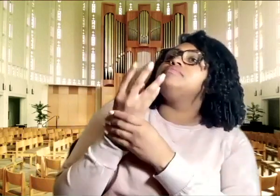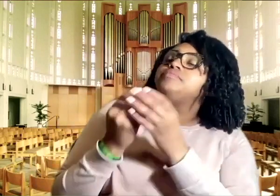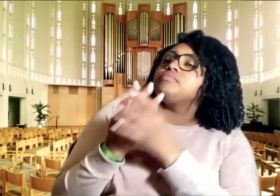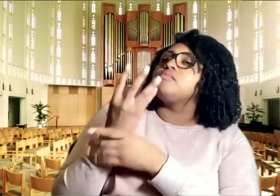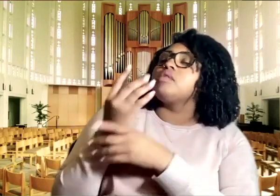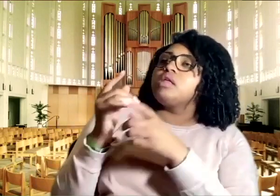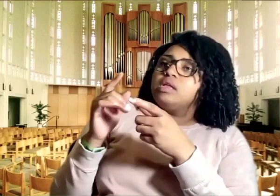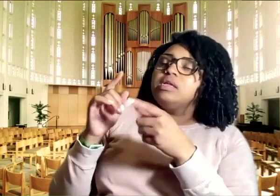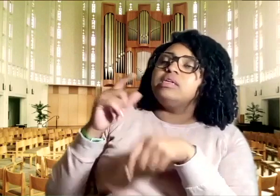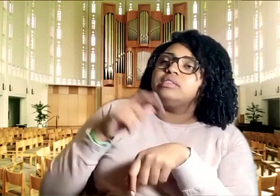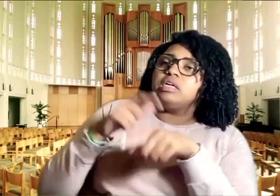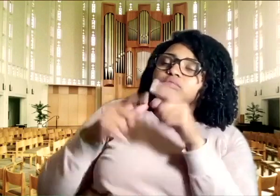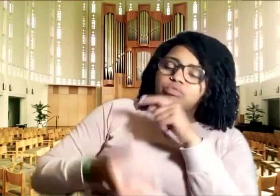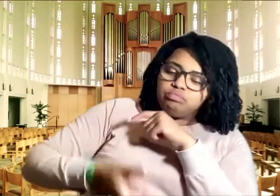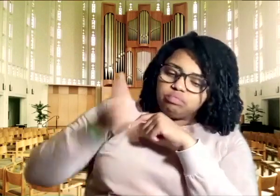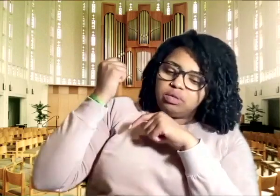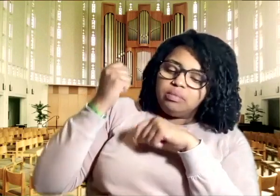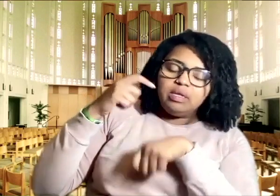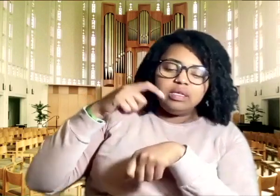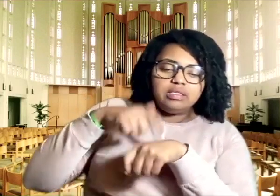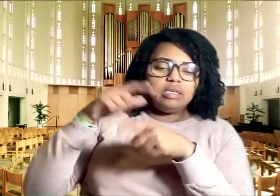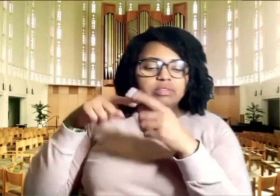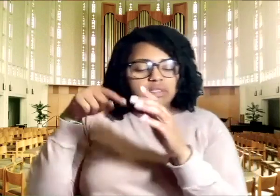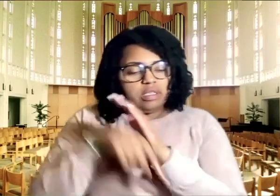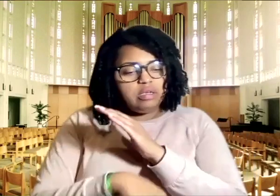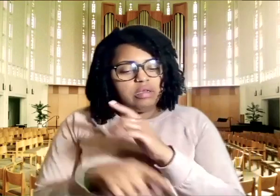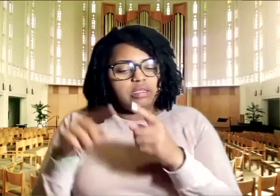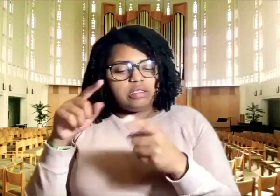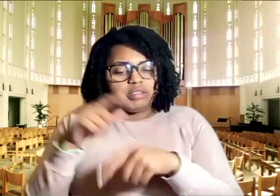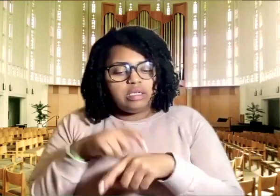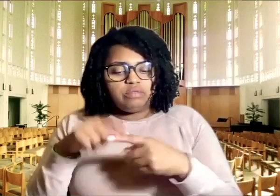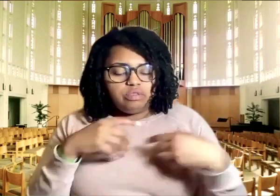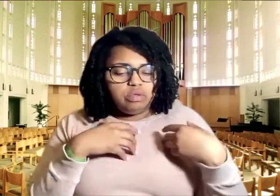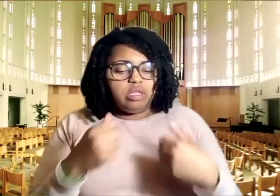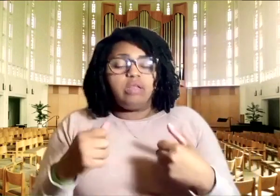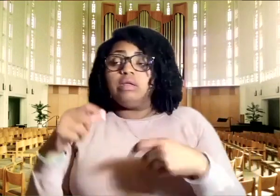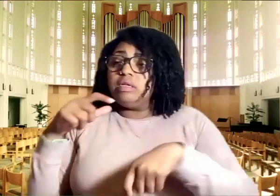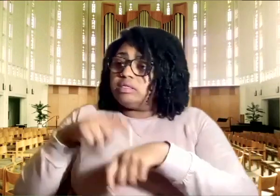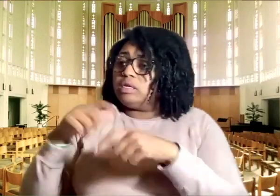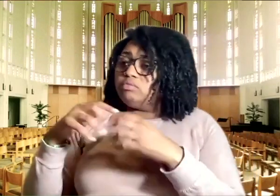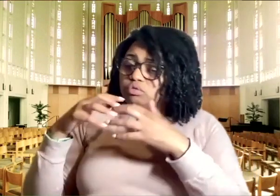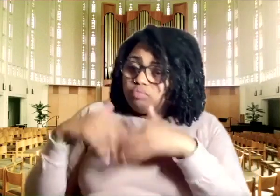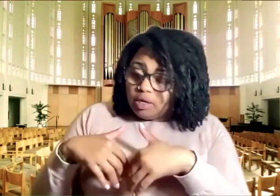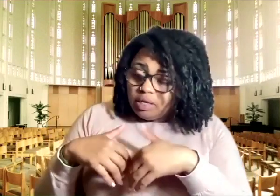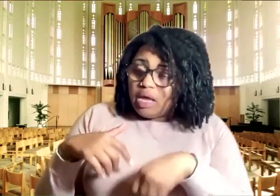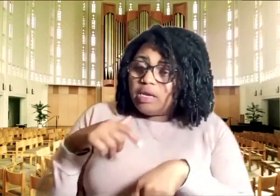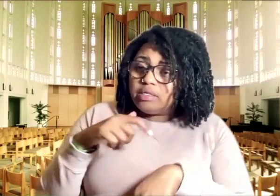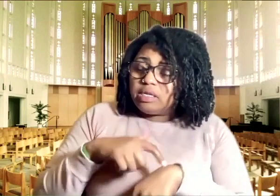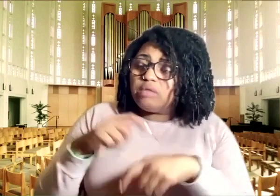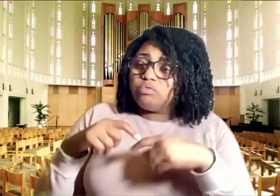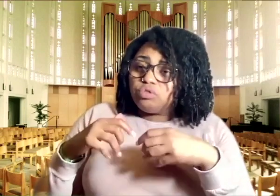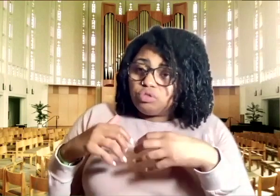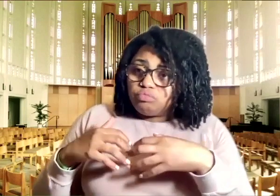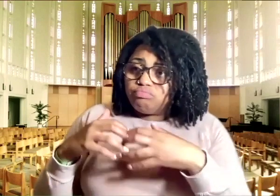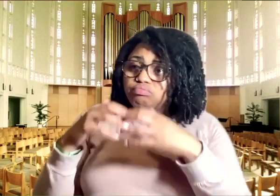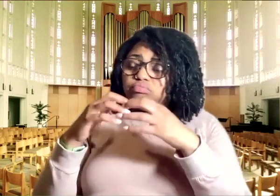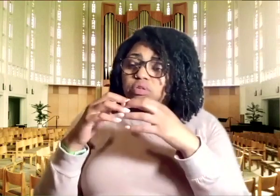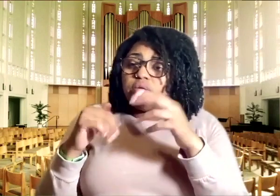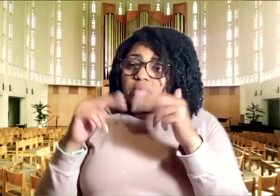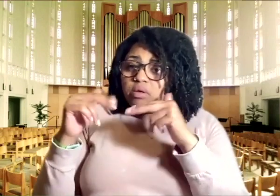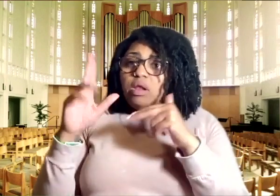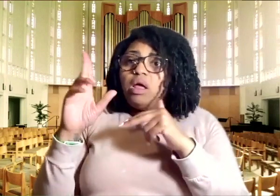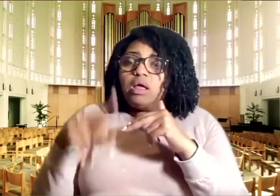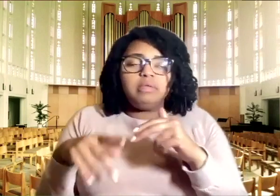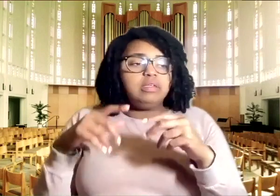to kill and a time to heal, a time to break it down and a time to build up, a time to weep and a time to laugh, a